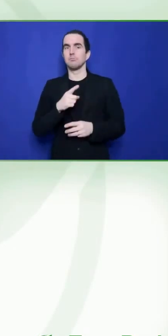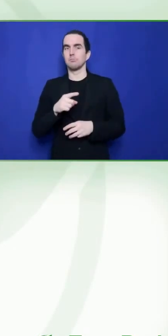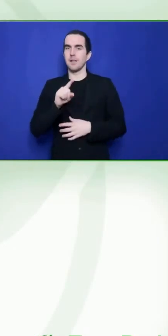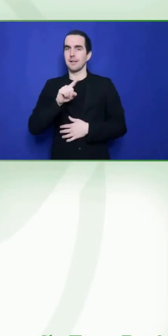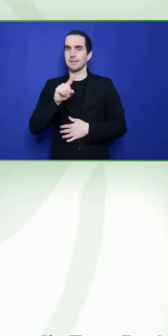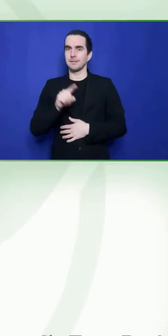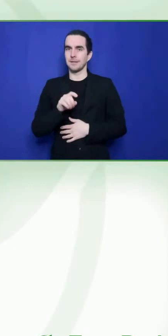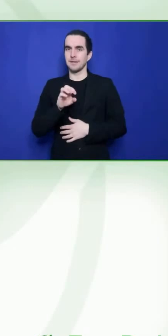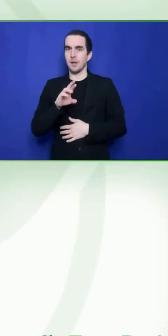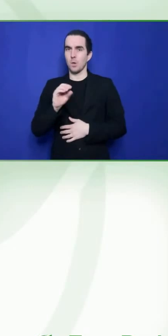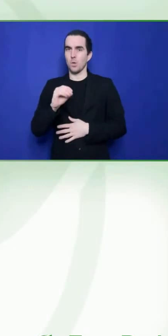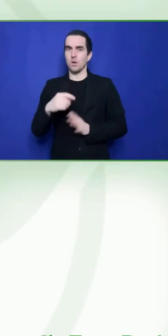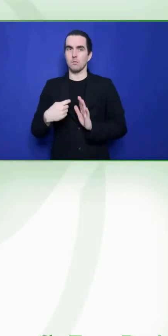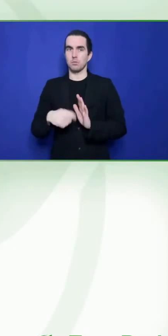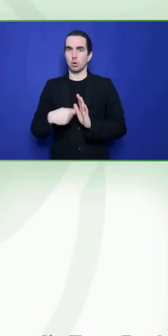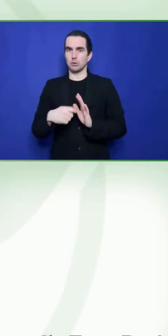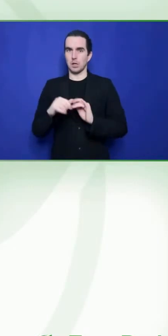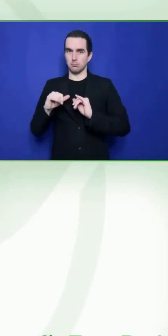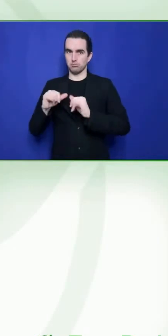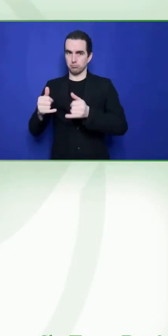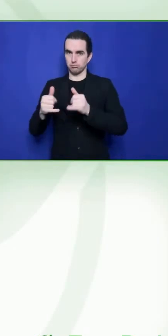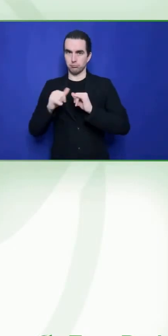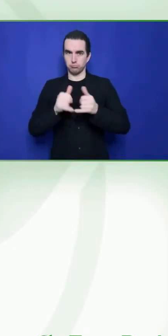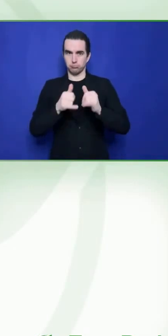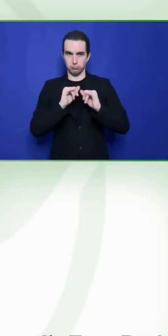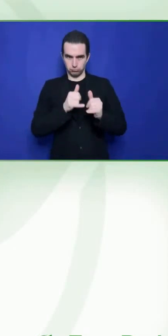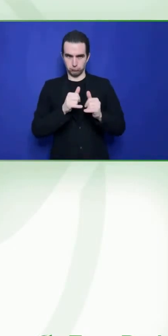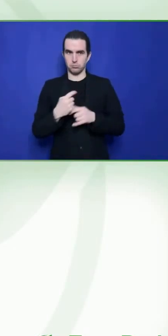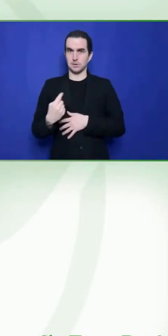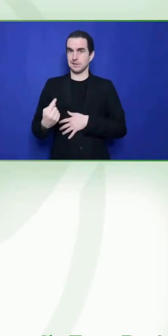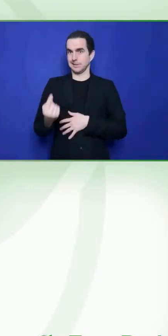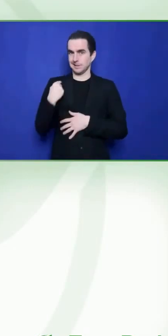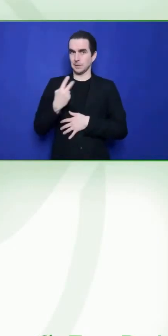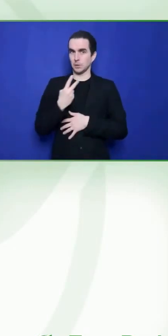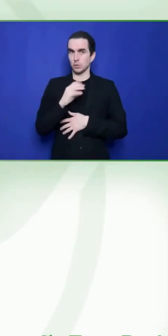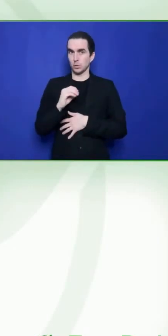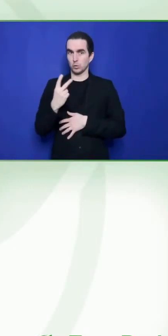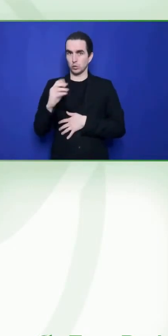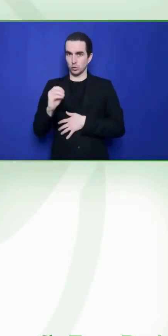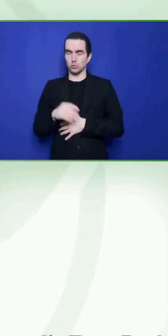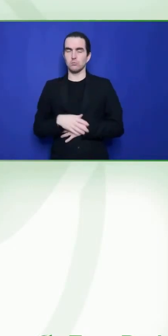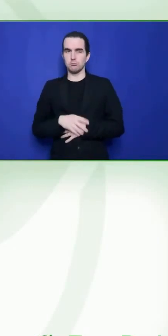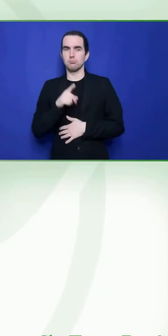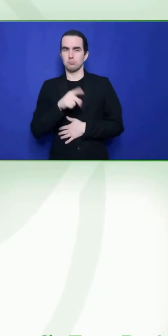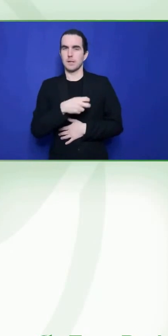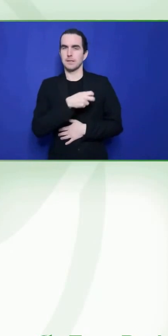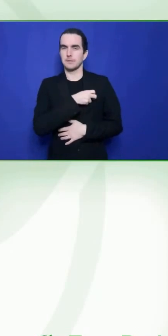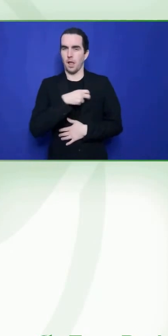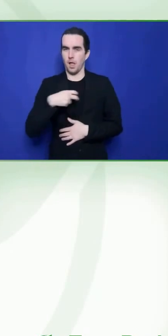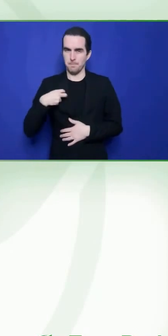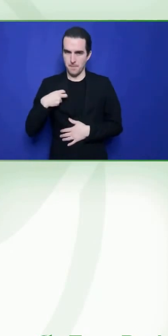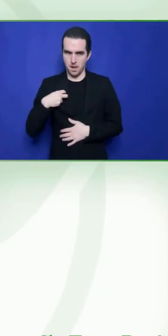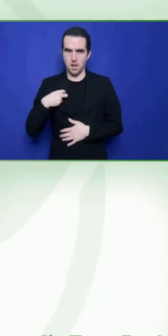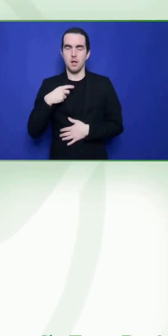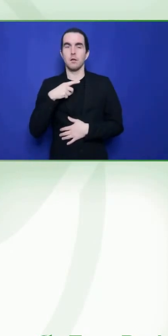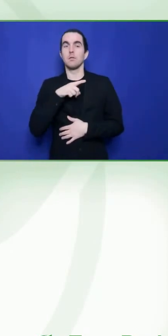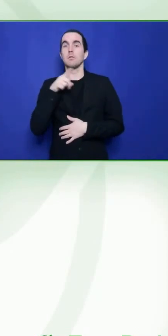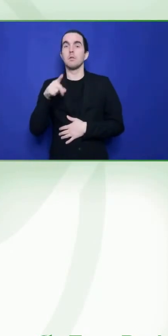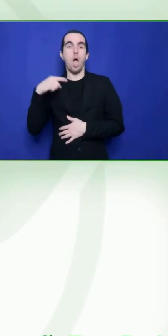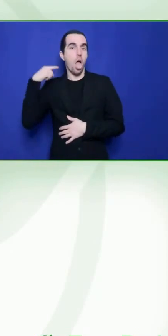truly global compact which we've brought together here. But in order to get started, and I think to give us a